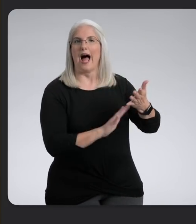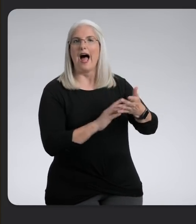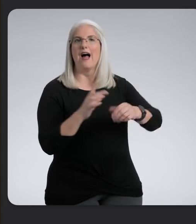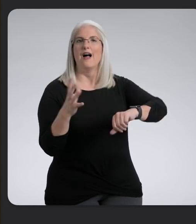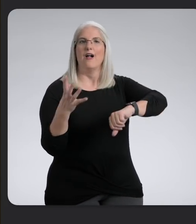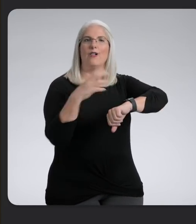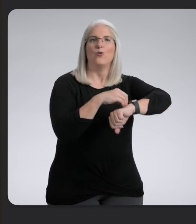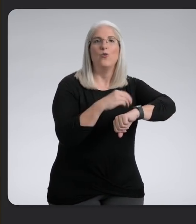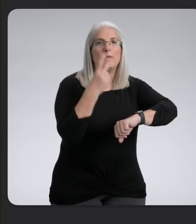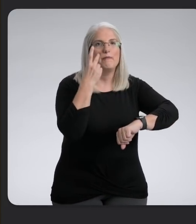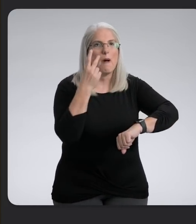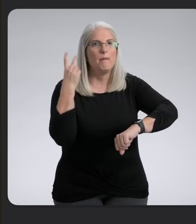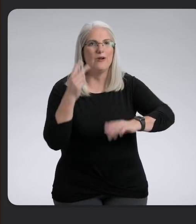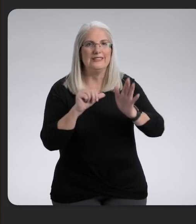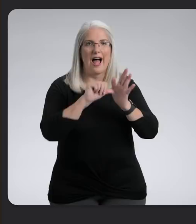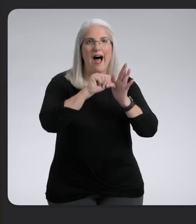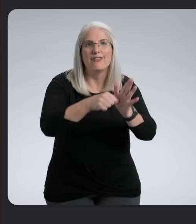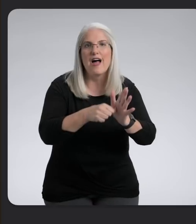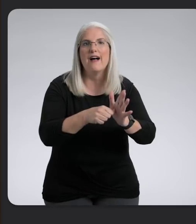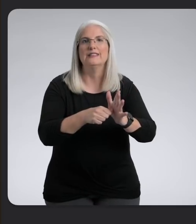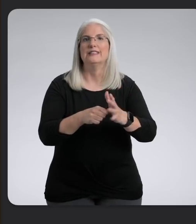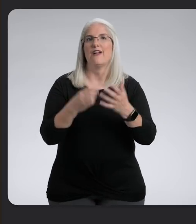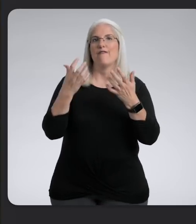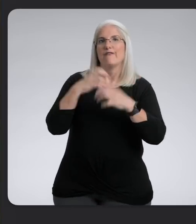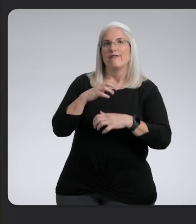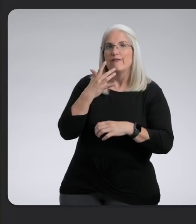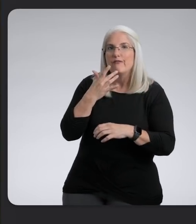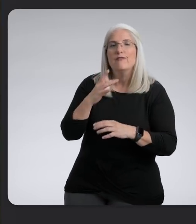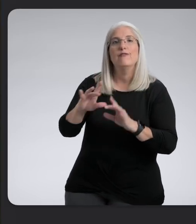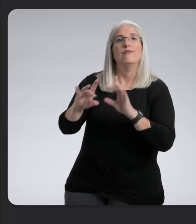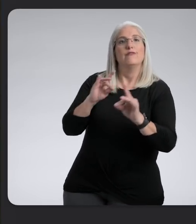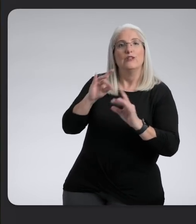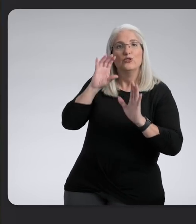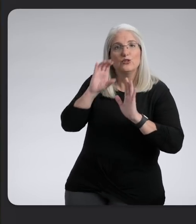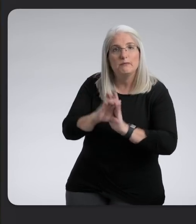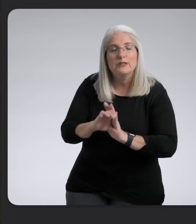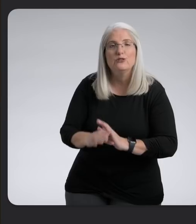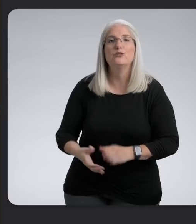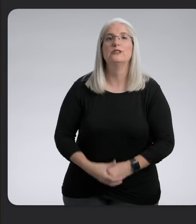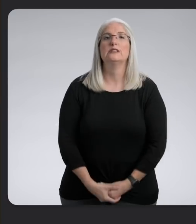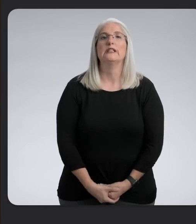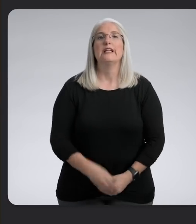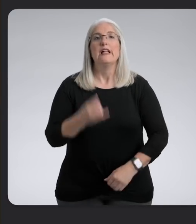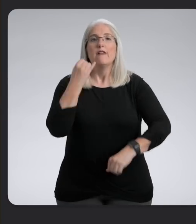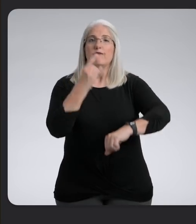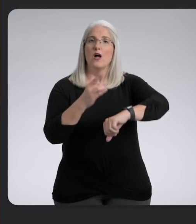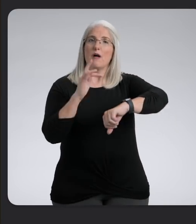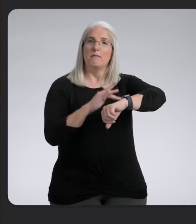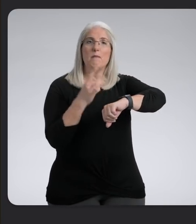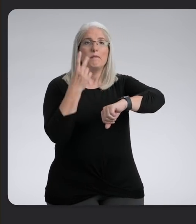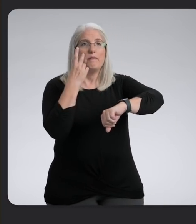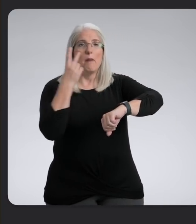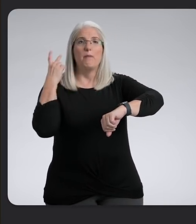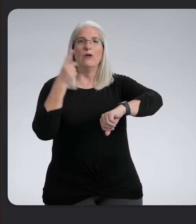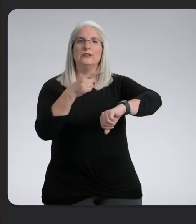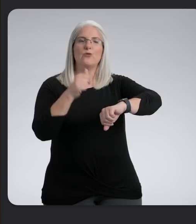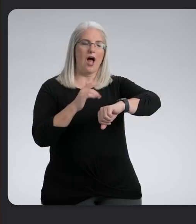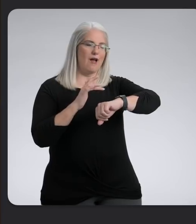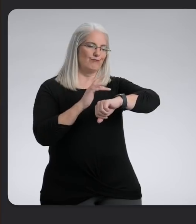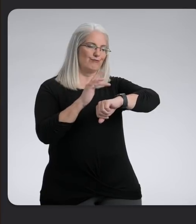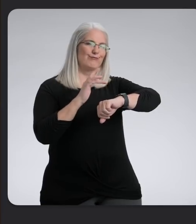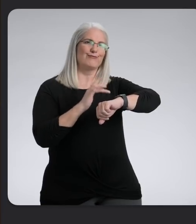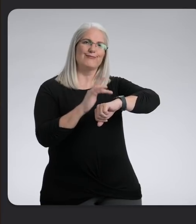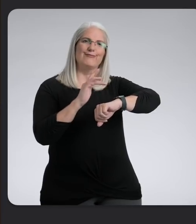highlights, featured photos, in addition to your favorites. If I tap into this memory, I can scroll through the all-new mosaic